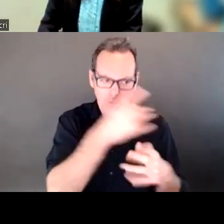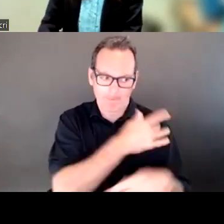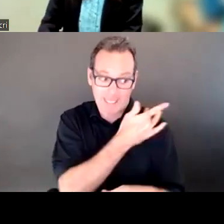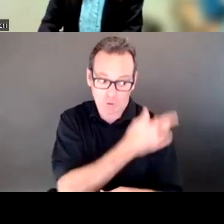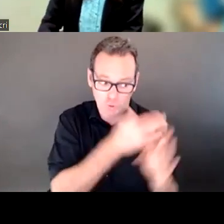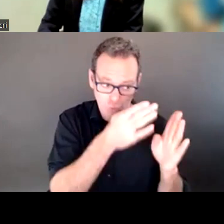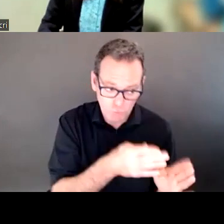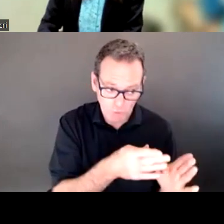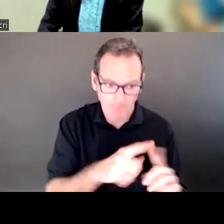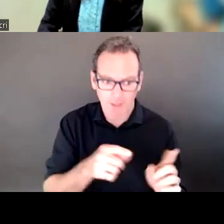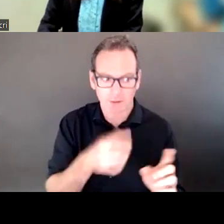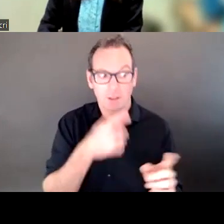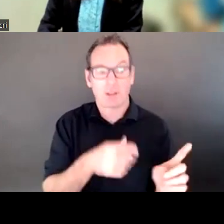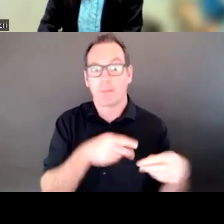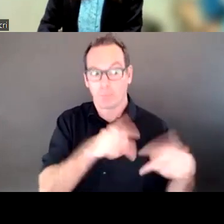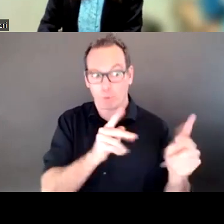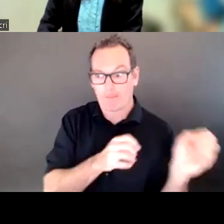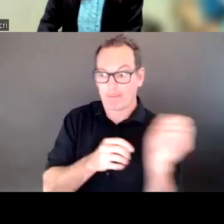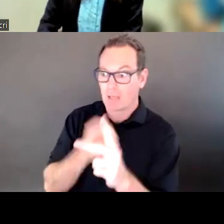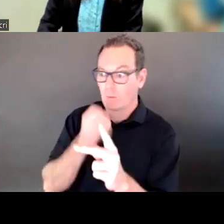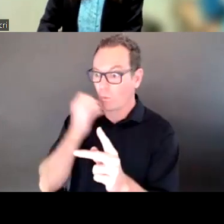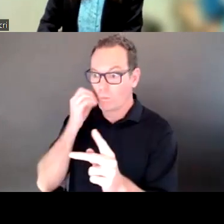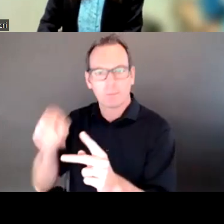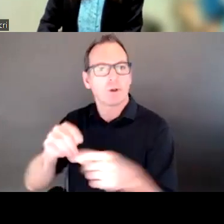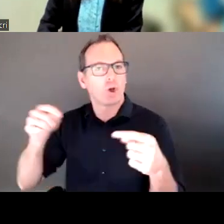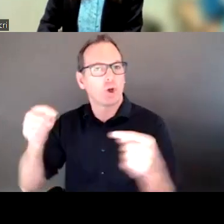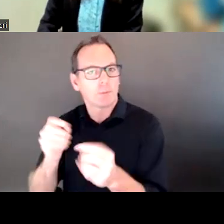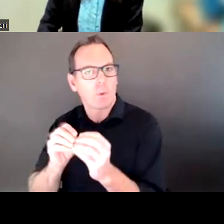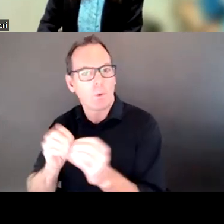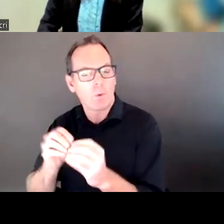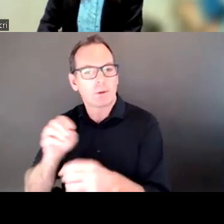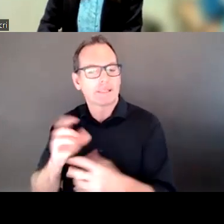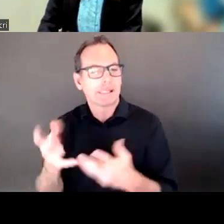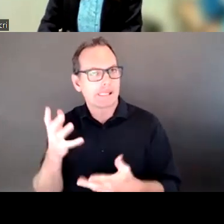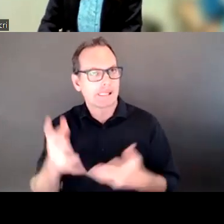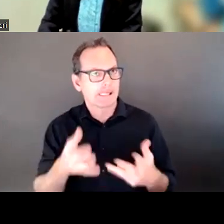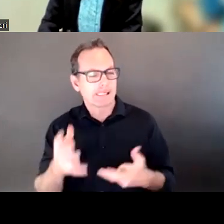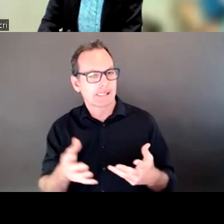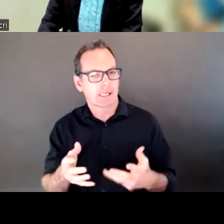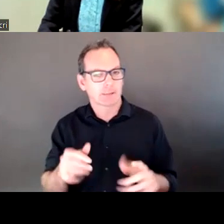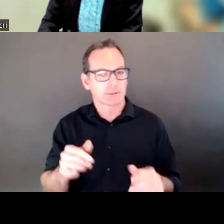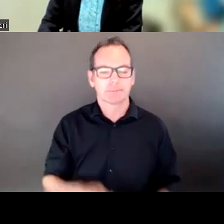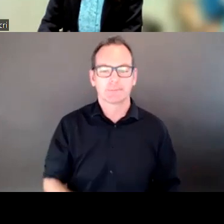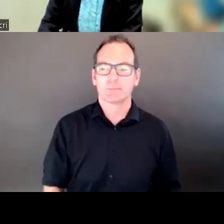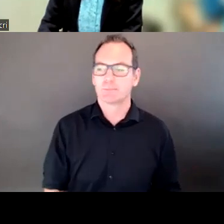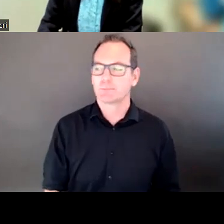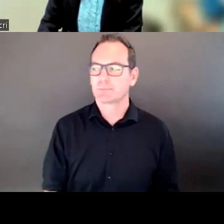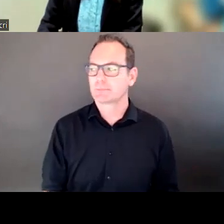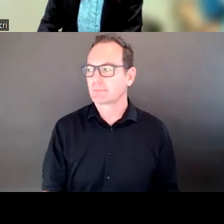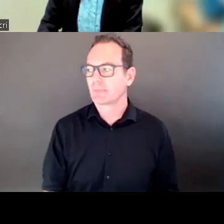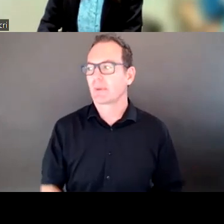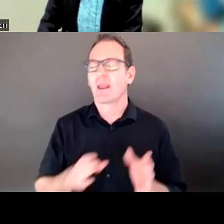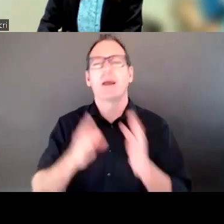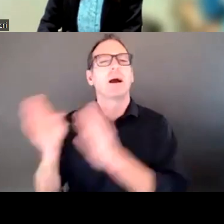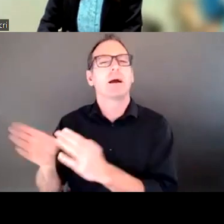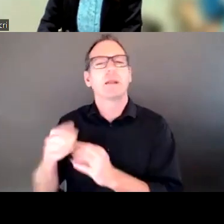abusive situation. So really complex. And sometimes in this last one, thinking you know the right thing to do but cannot do it is